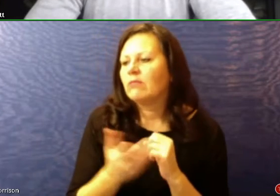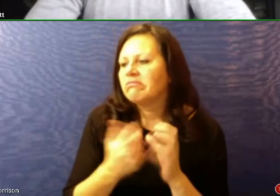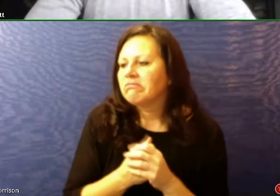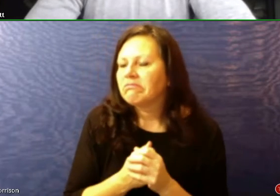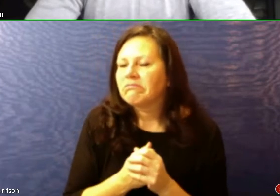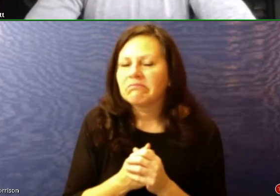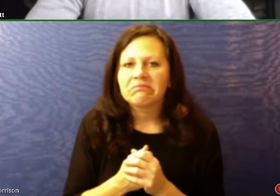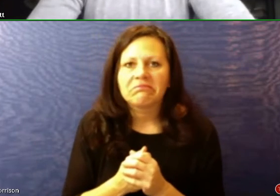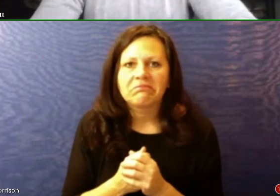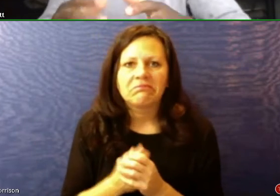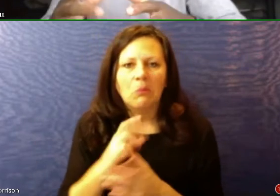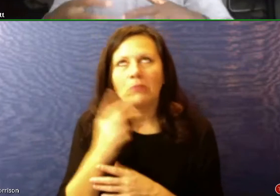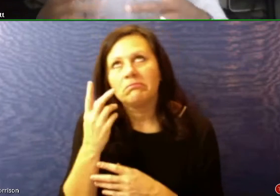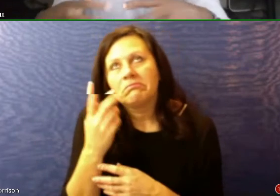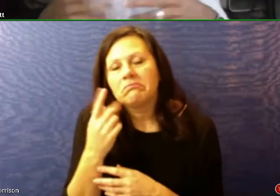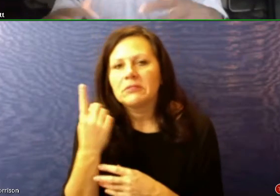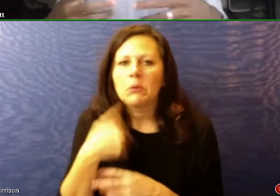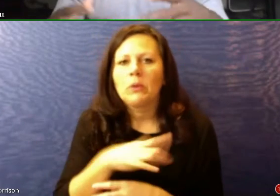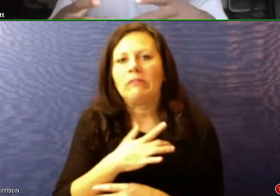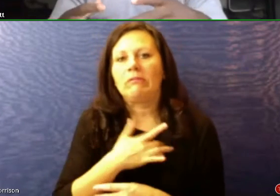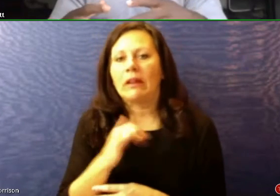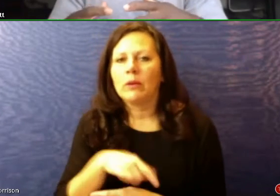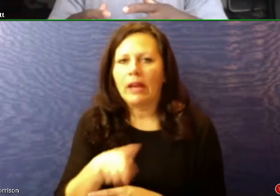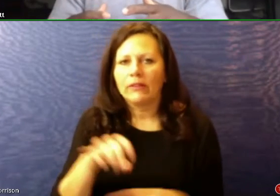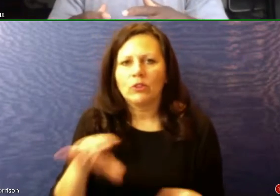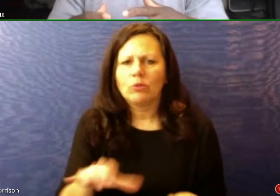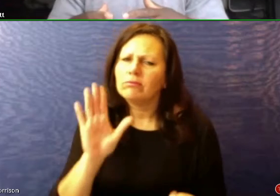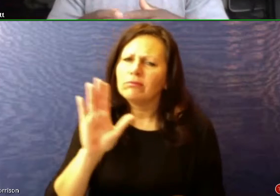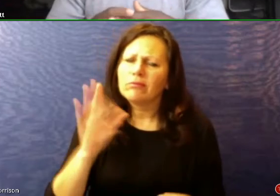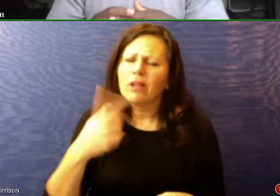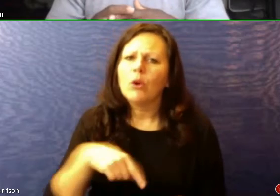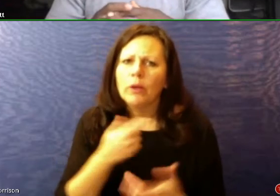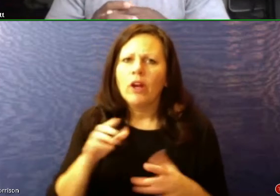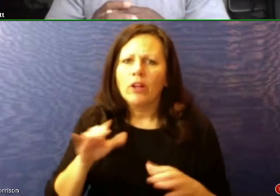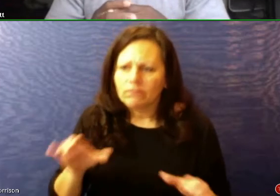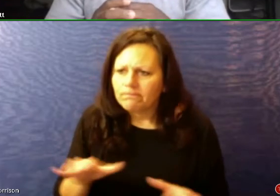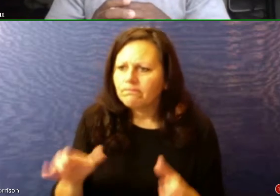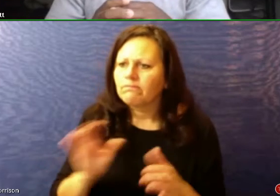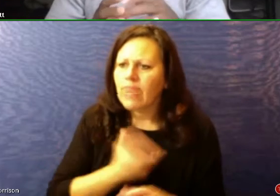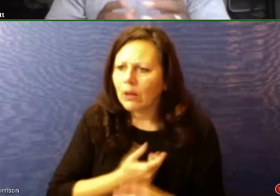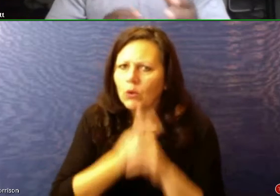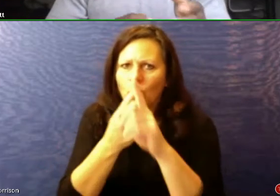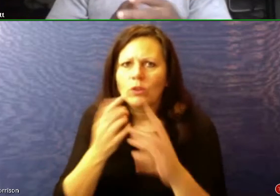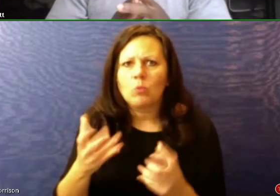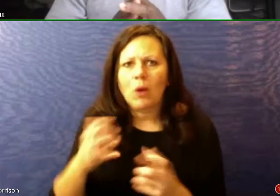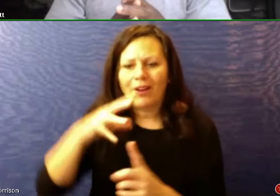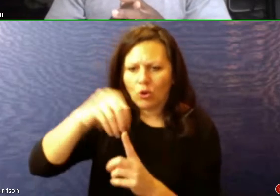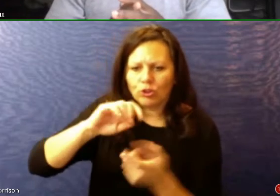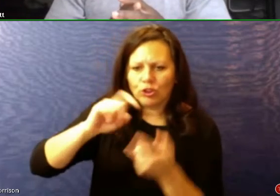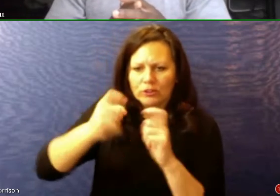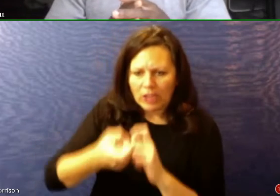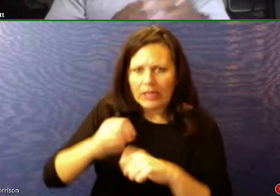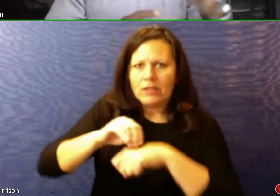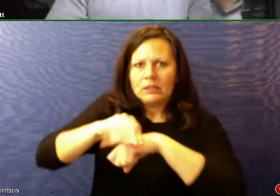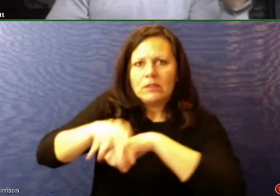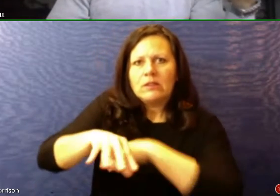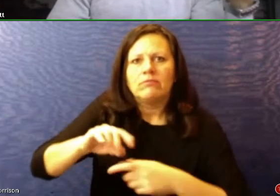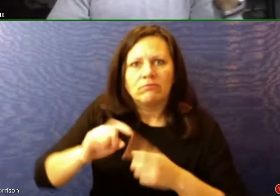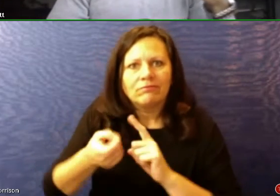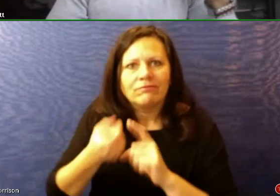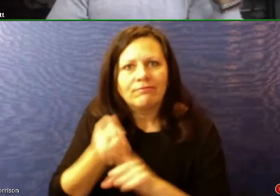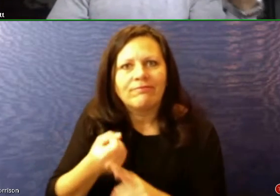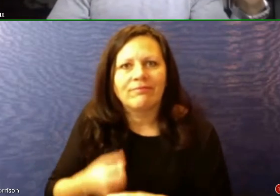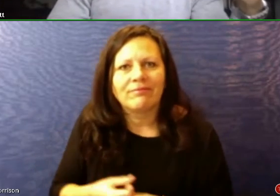that we feel like we have to do. We're trying to evoke cultural change in this work. So you made a great point when you talk